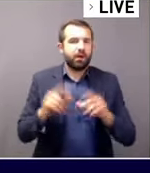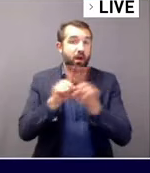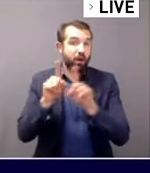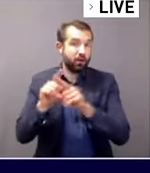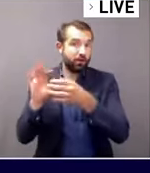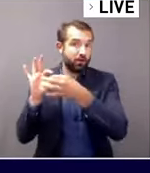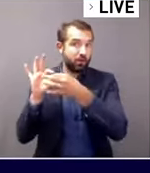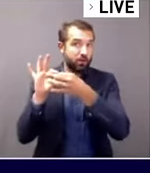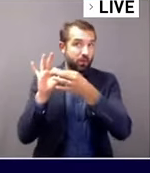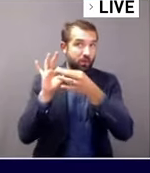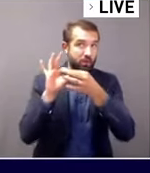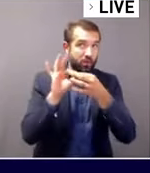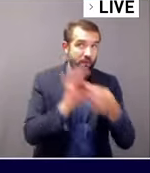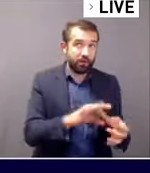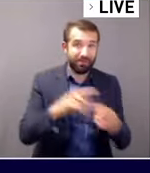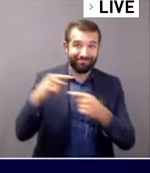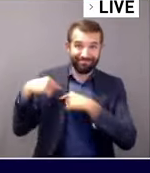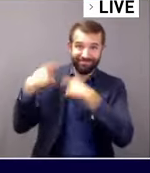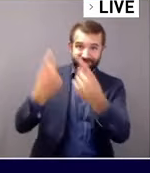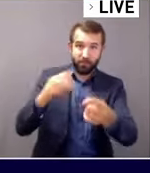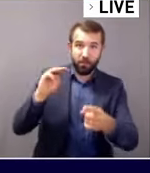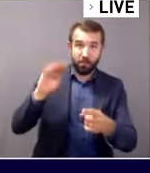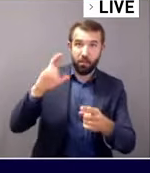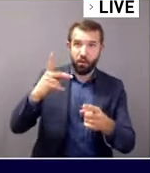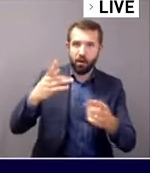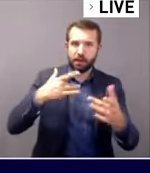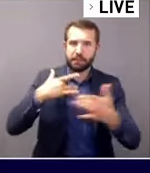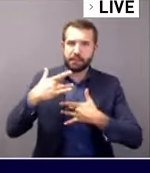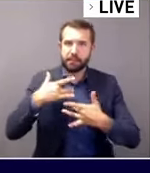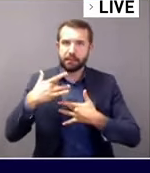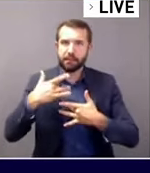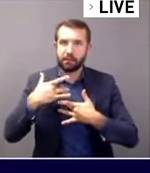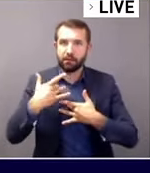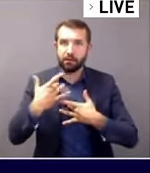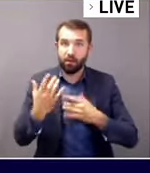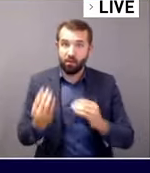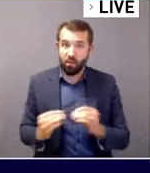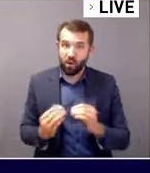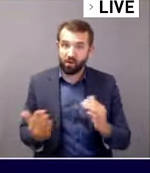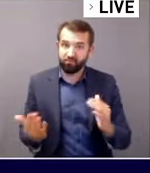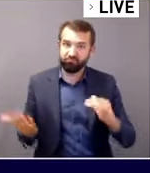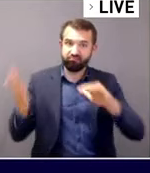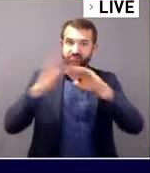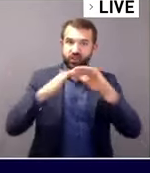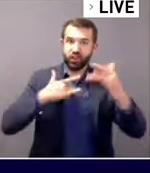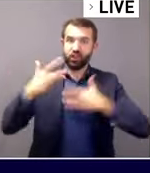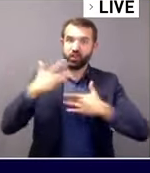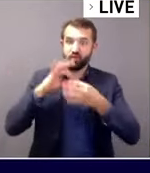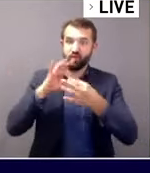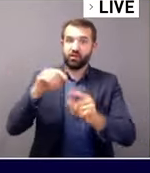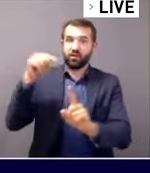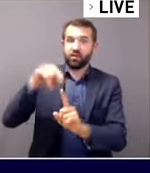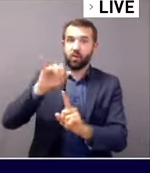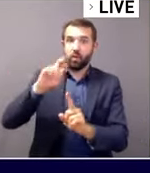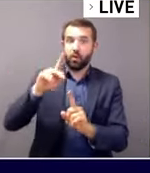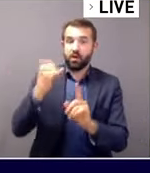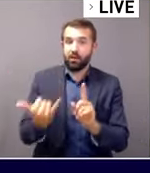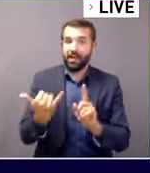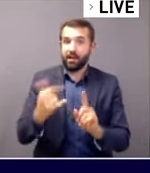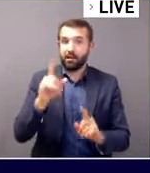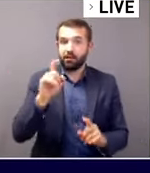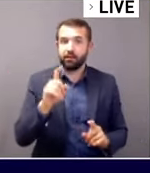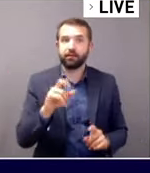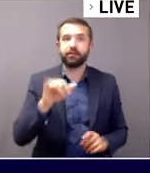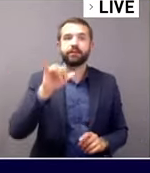for context, Dustin, you know, it is the situation in York County is driving many of the,